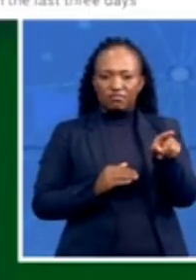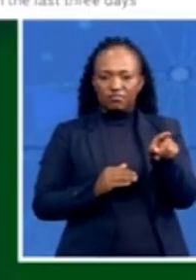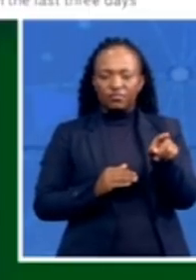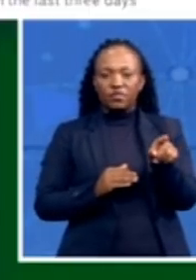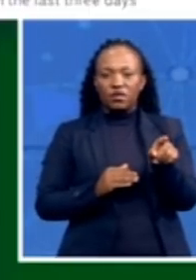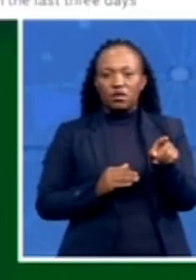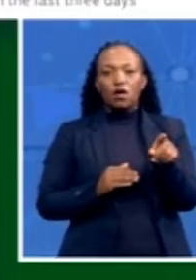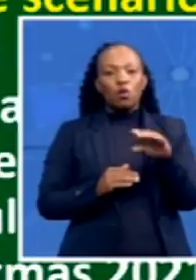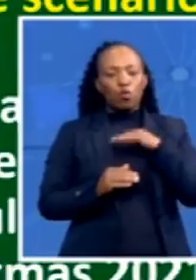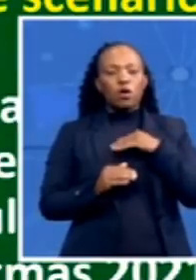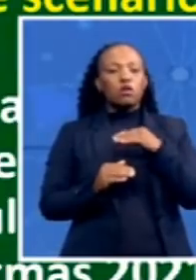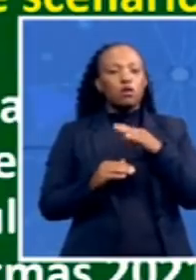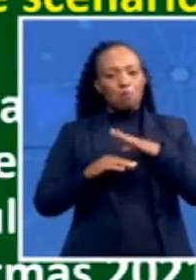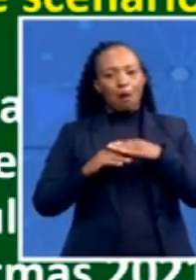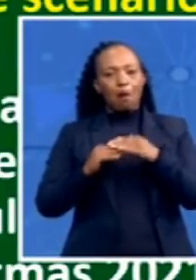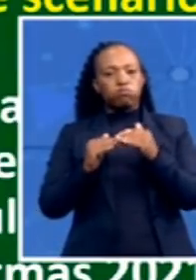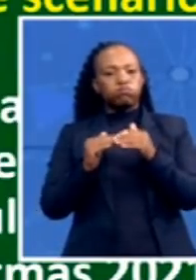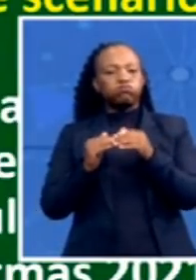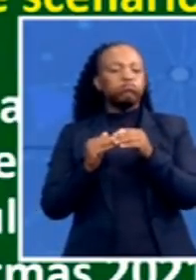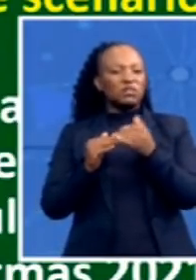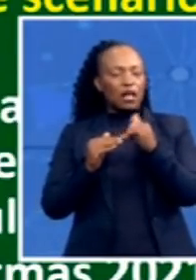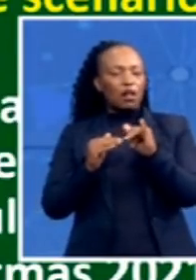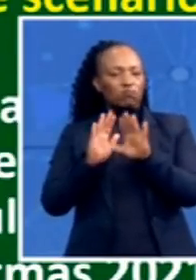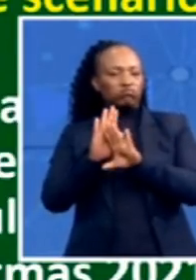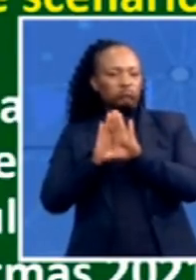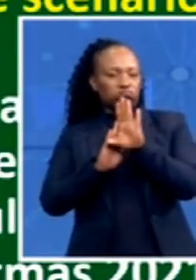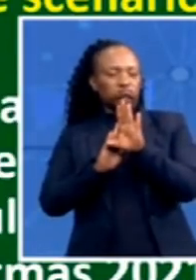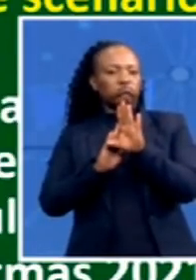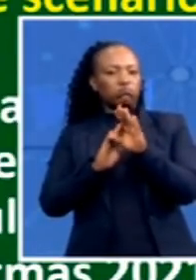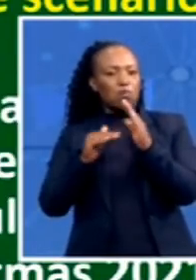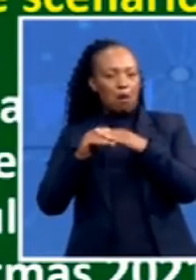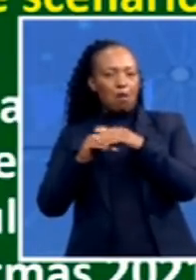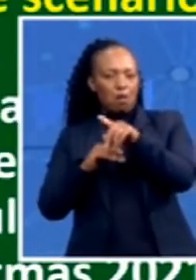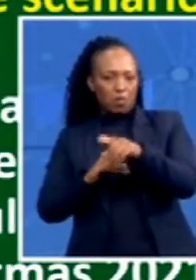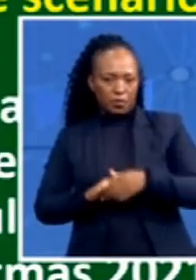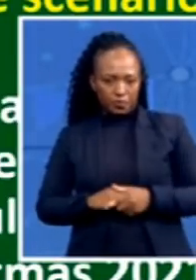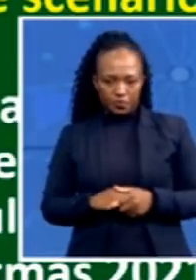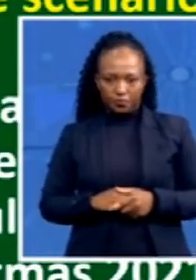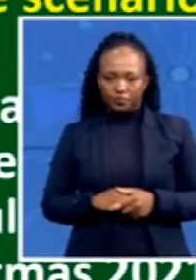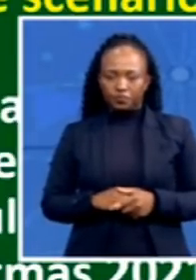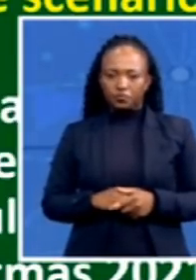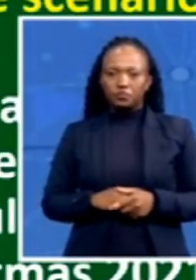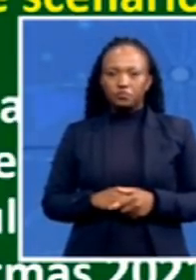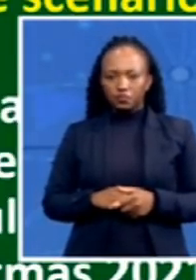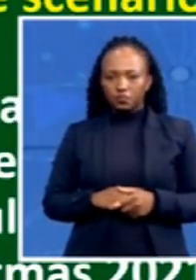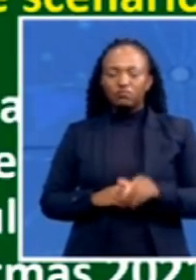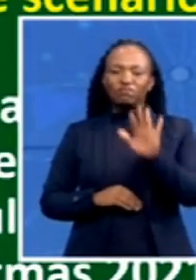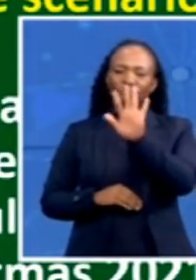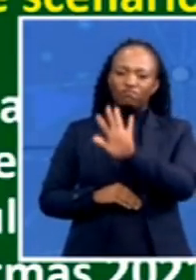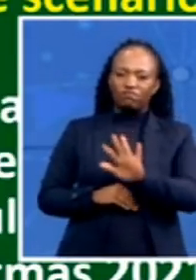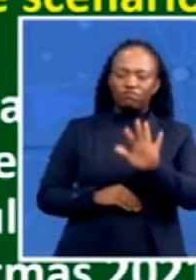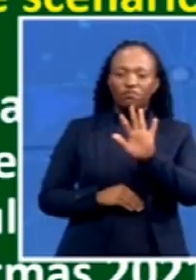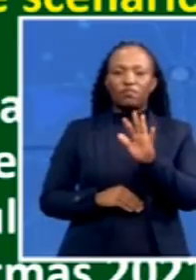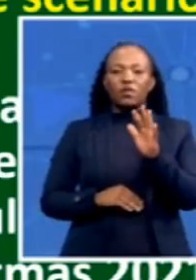the other countries. Now, there's some predictions that's being made by various groups, and this is being done